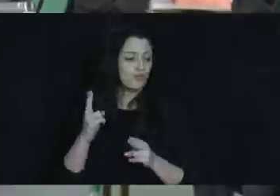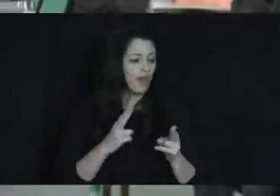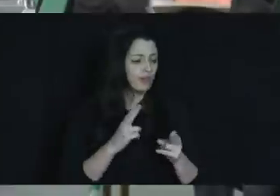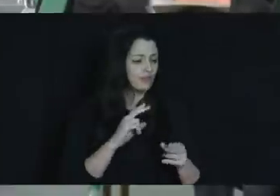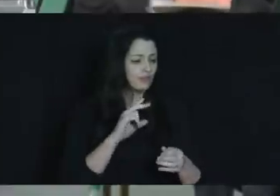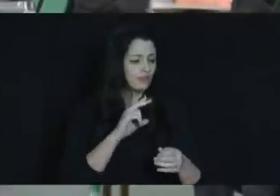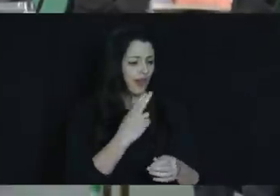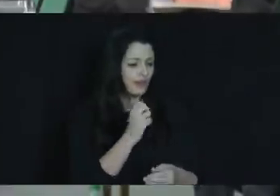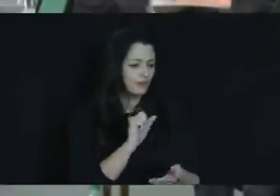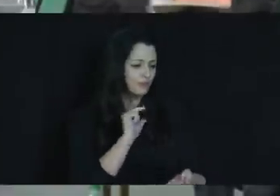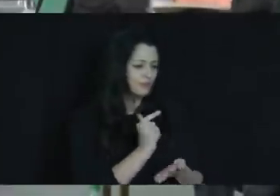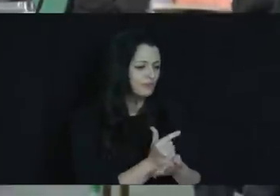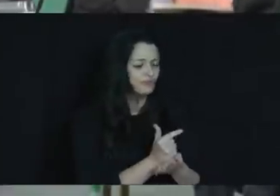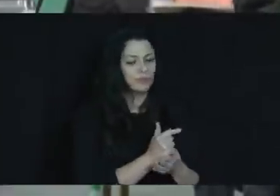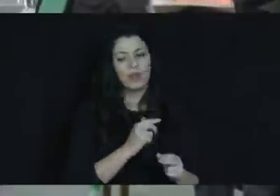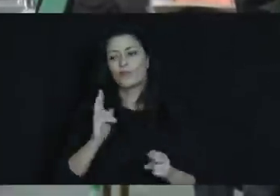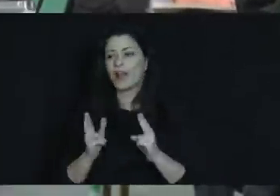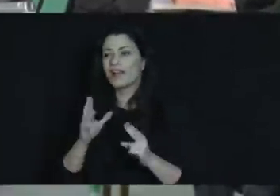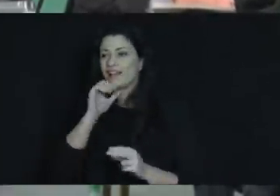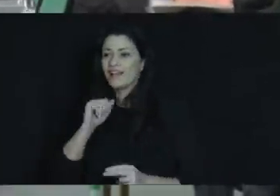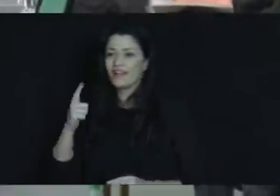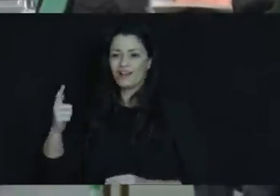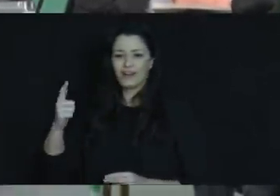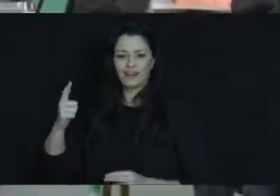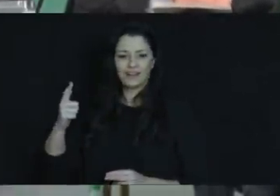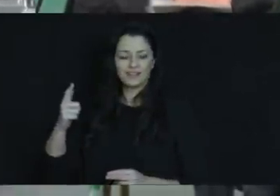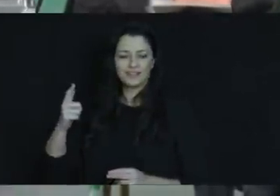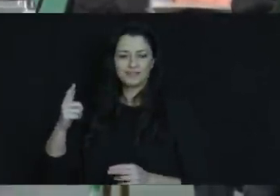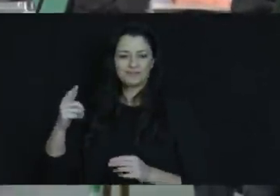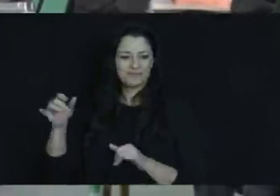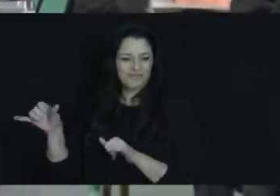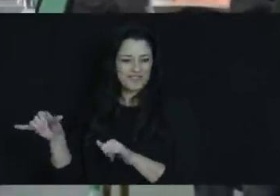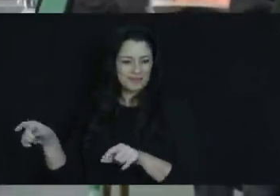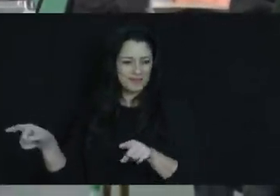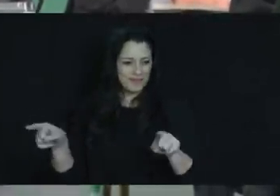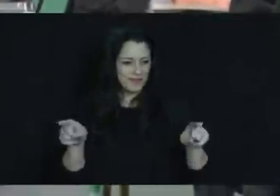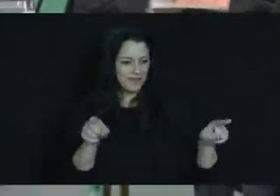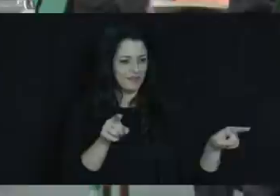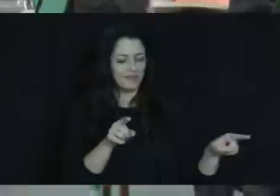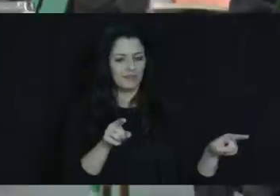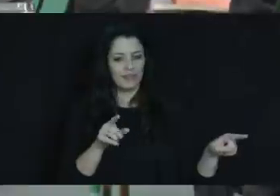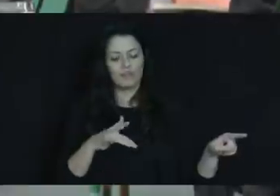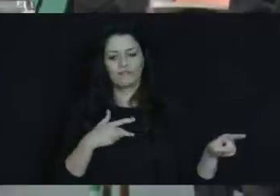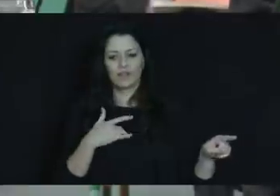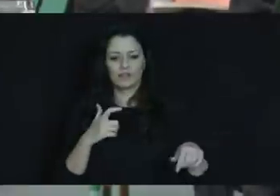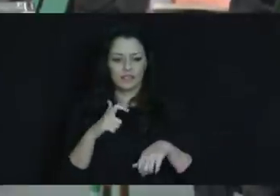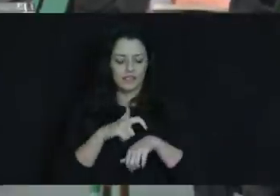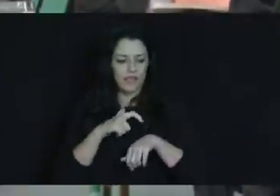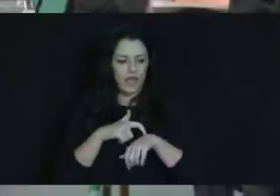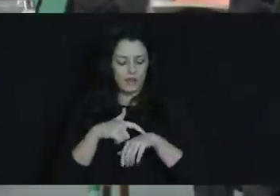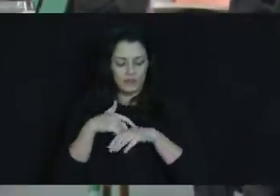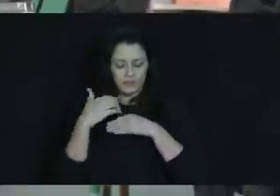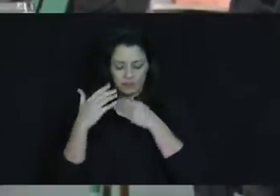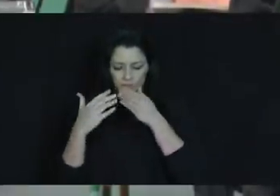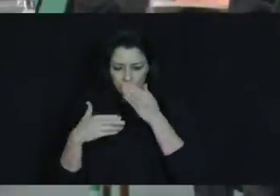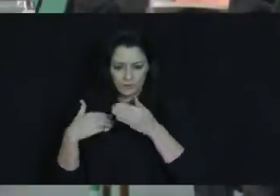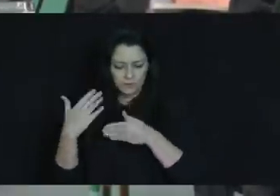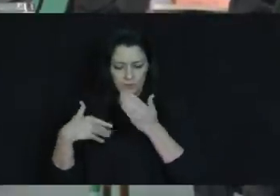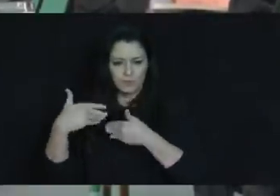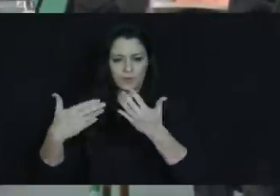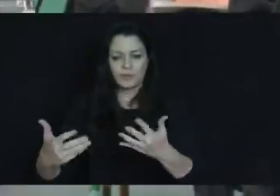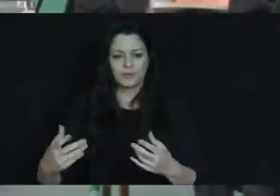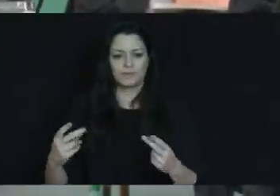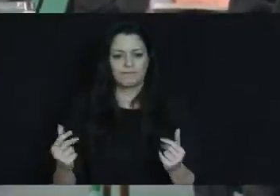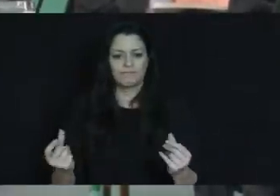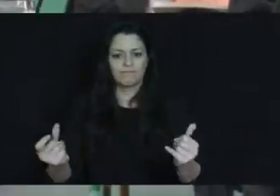to turn 21, and like many of you here today, you felt time passing by at incredible speeds as